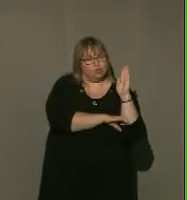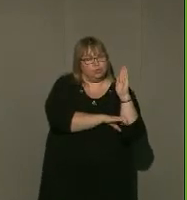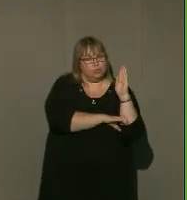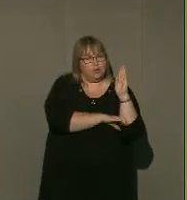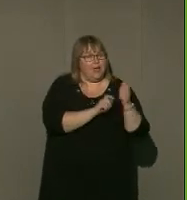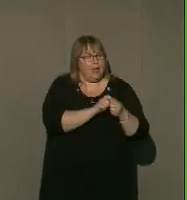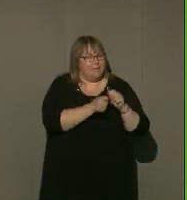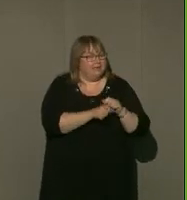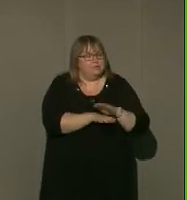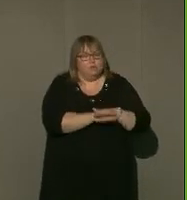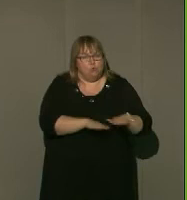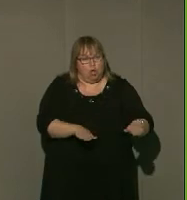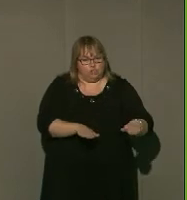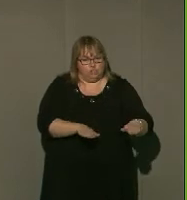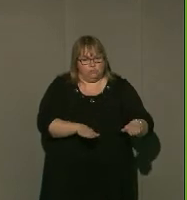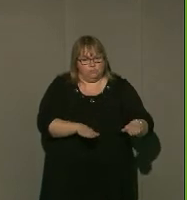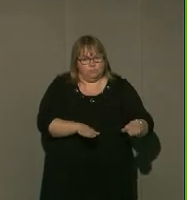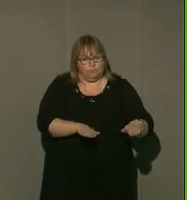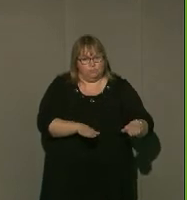not.